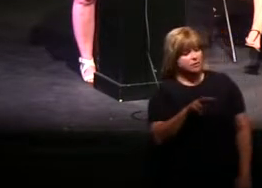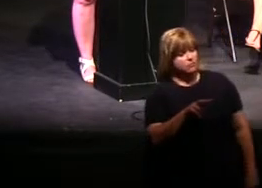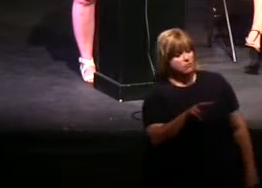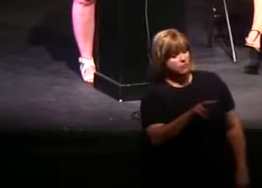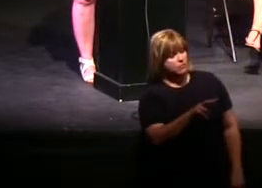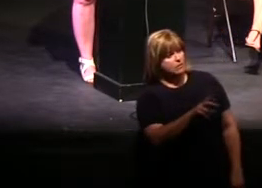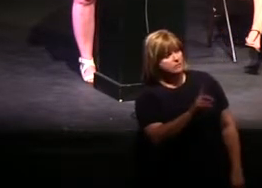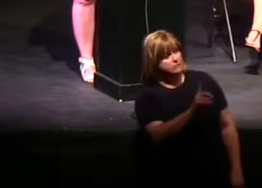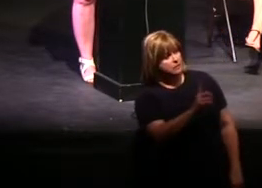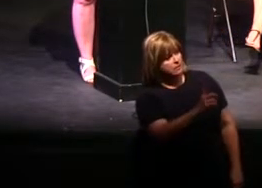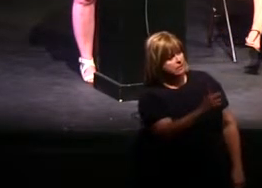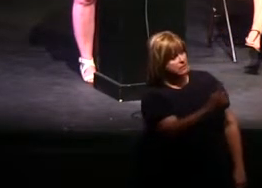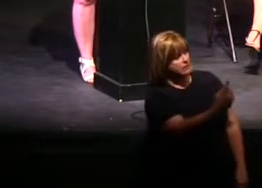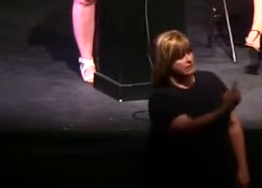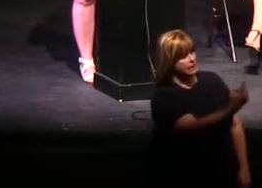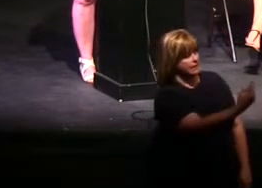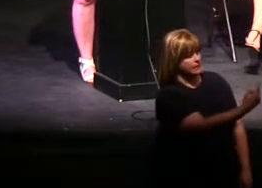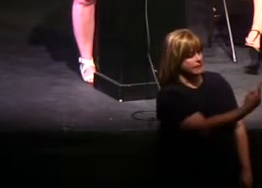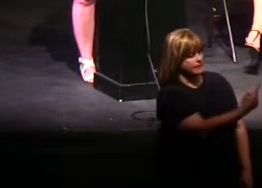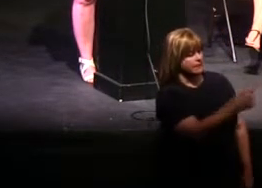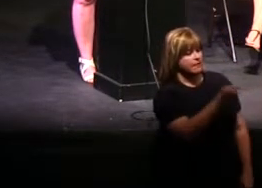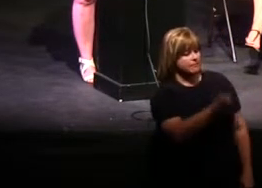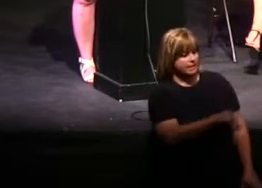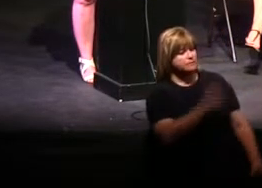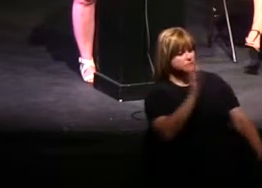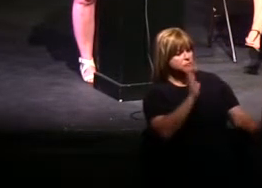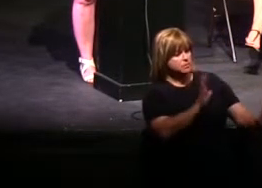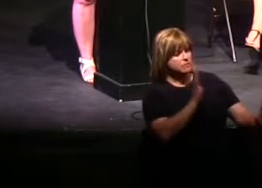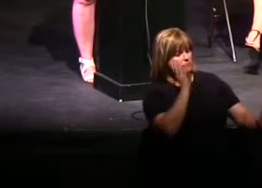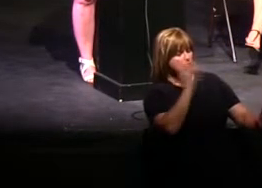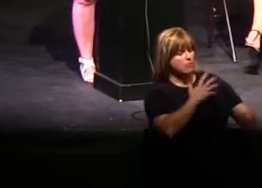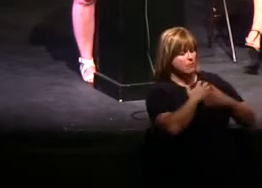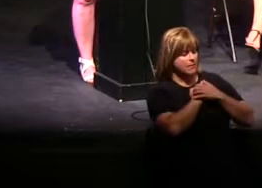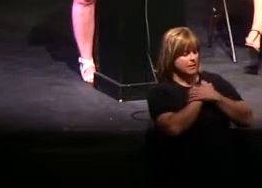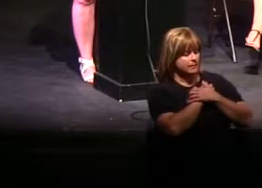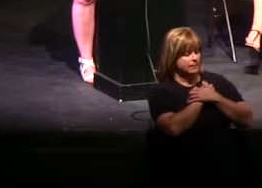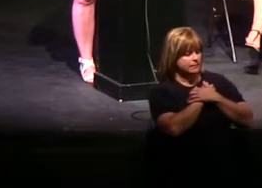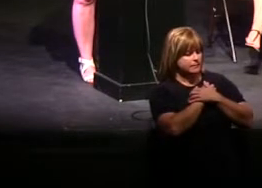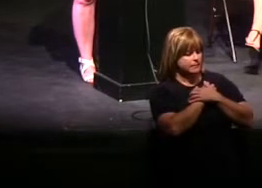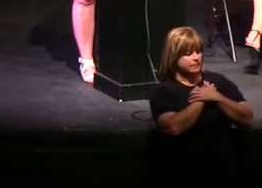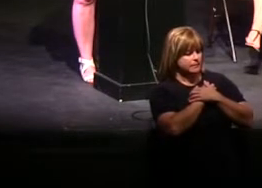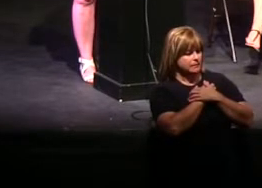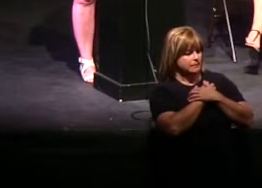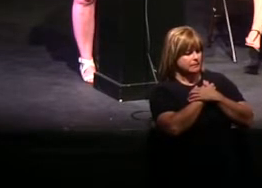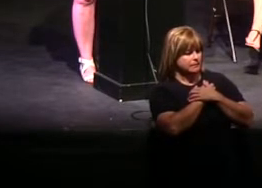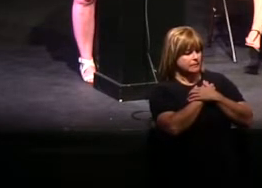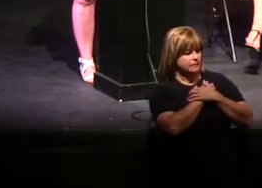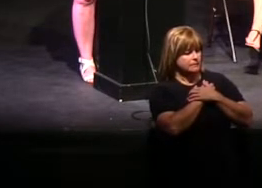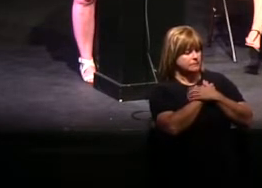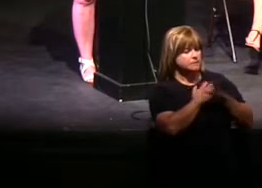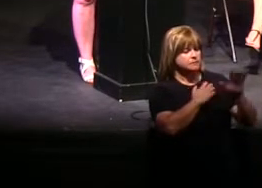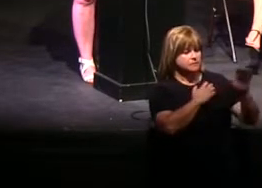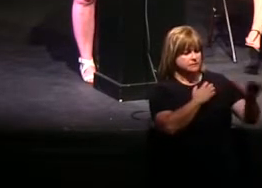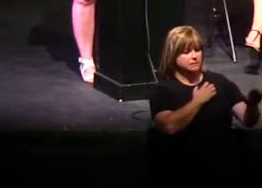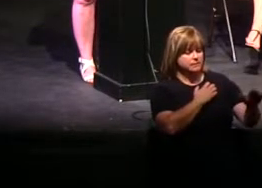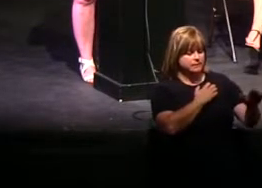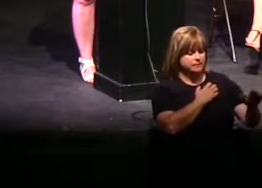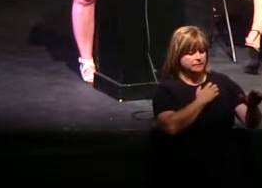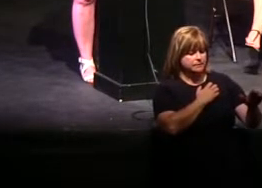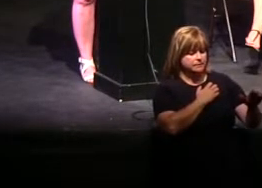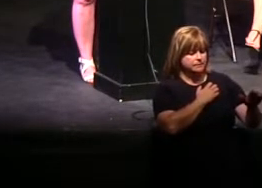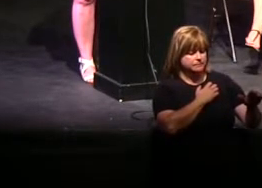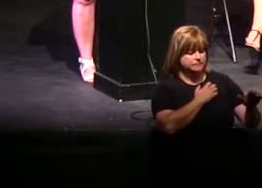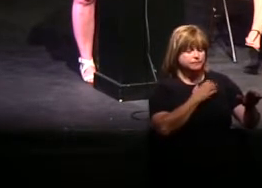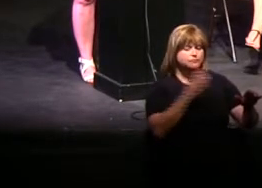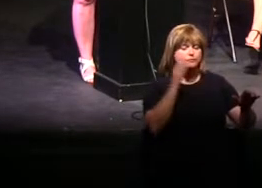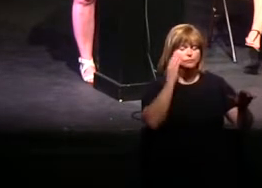studying the body. "That's a fine bear," she said. She touched her hand to its meaty shoulders. "You